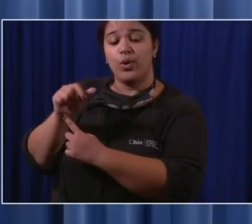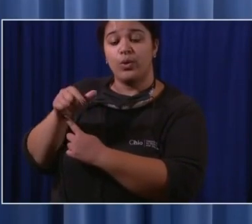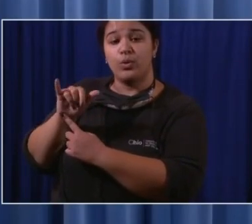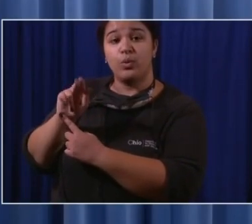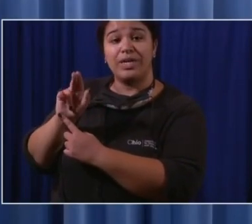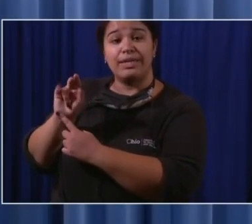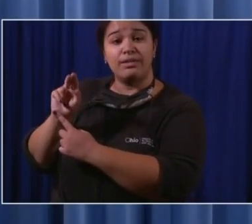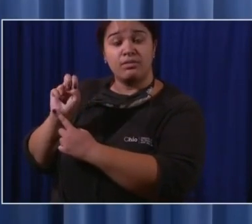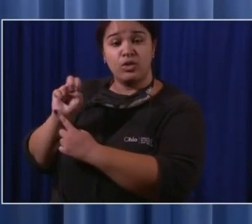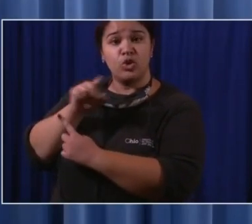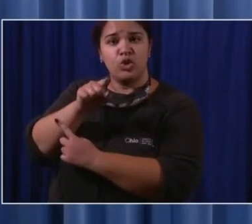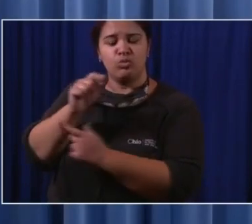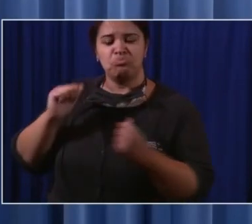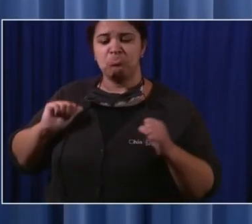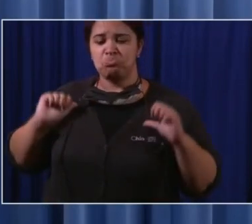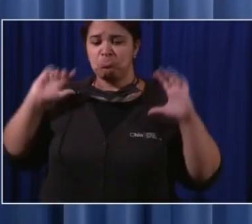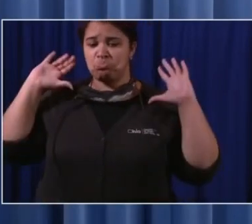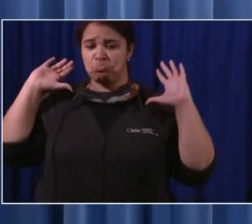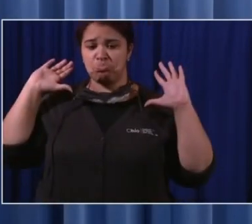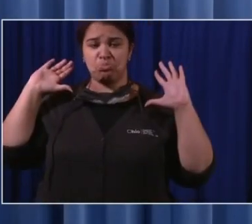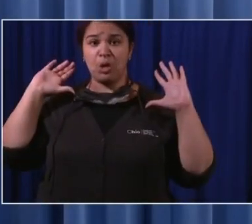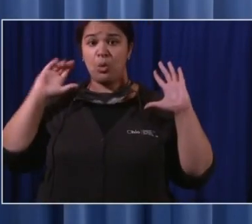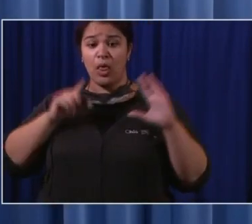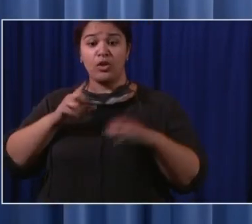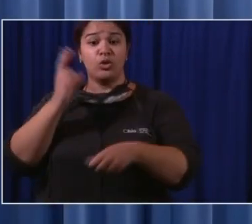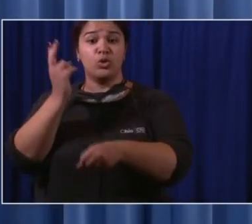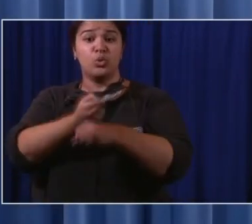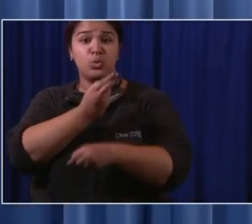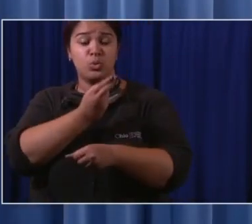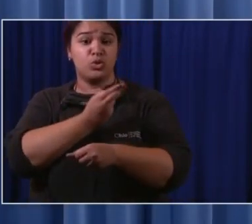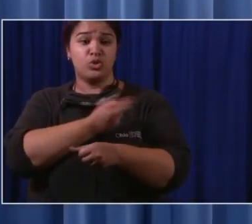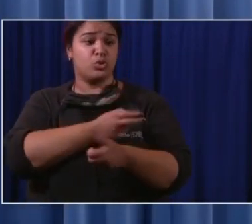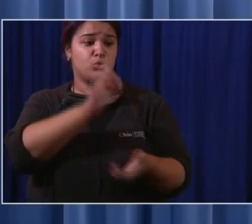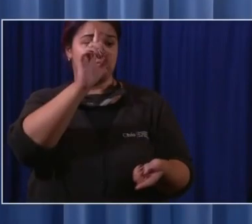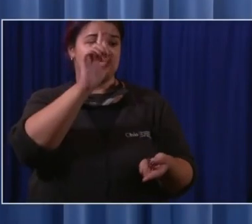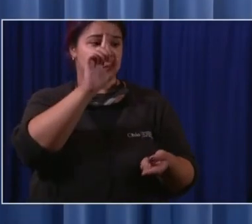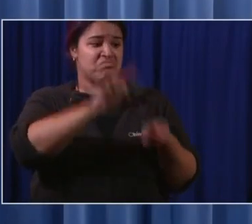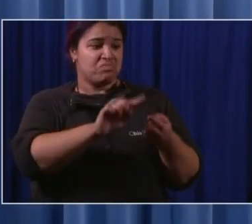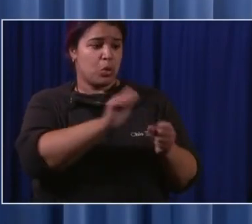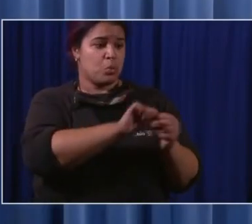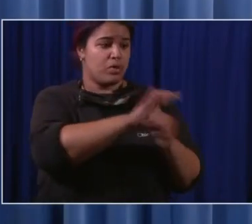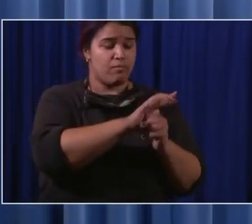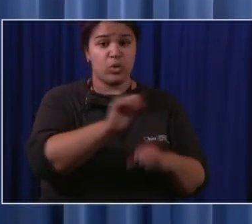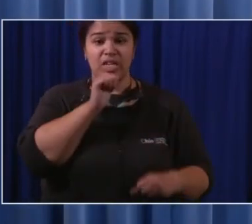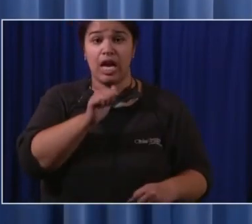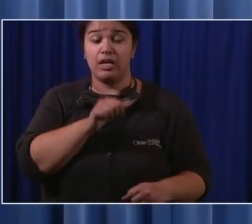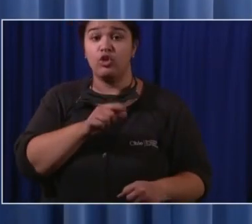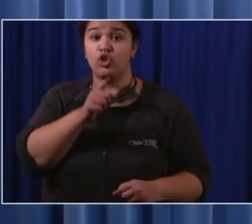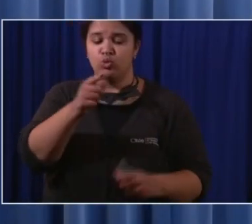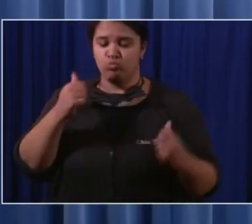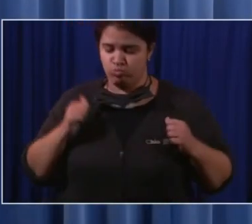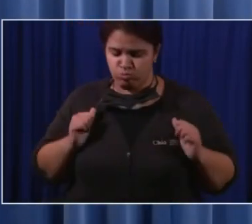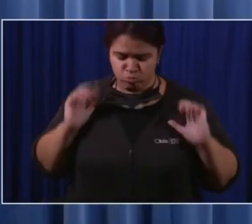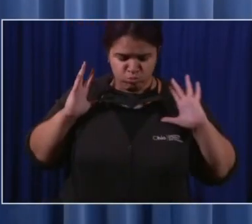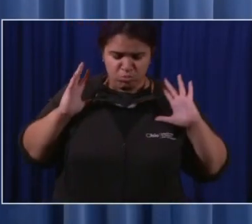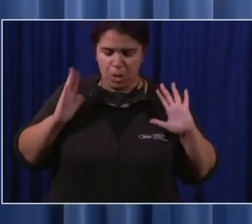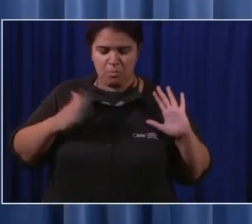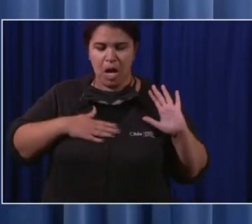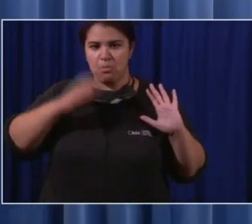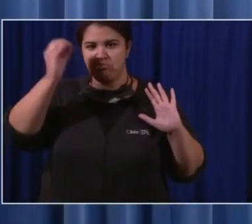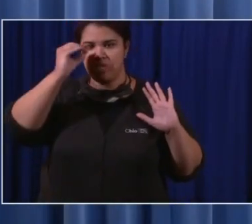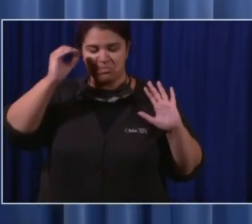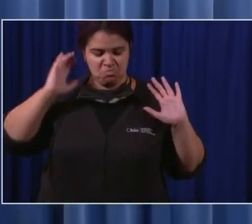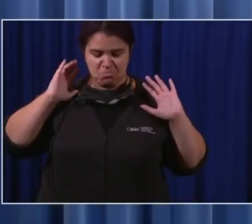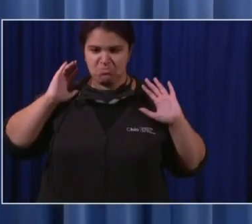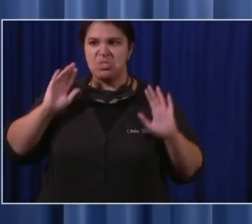strong positions that mask wearing can't stop the spread of the coronavirus, but you've taken an equally strong position that it does and ordered a